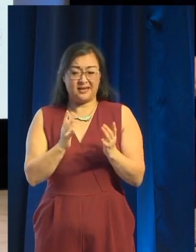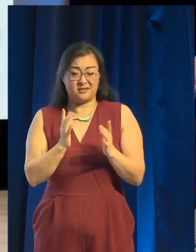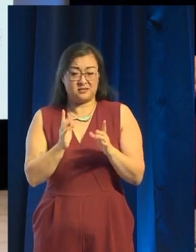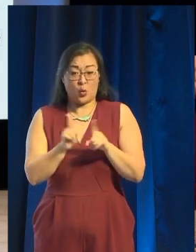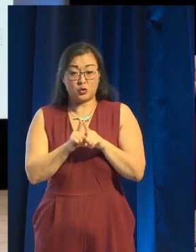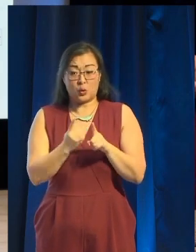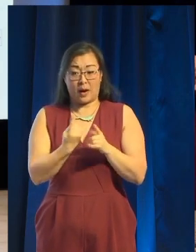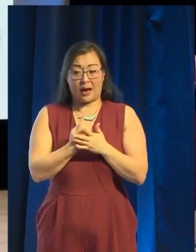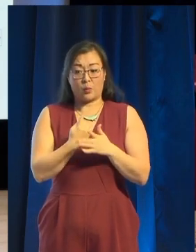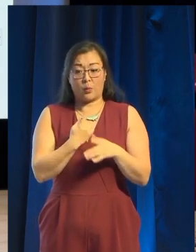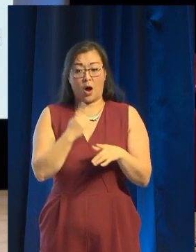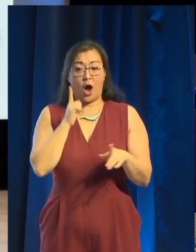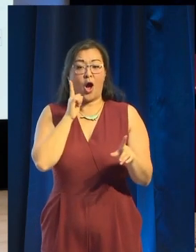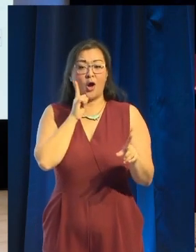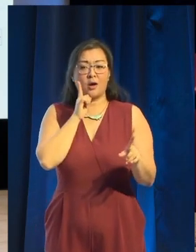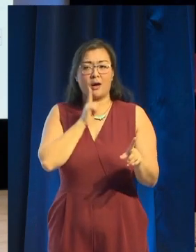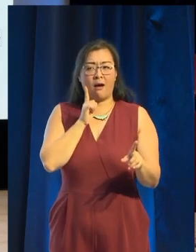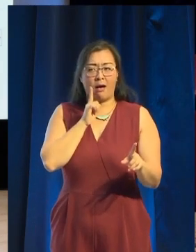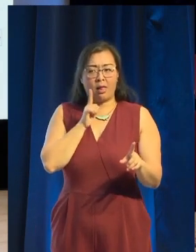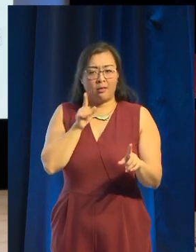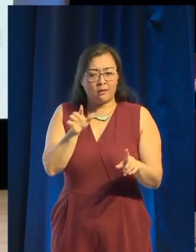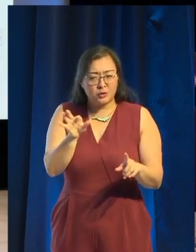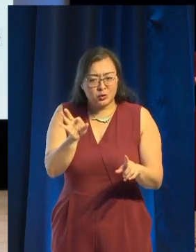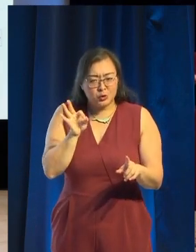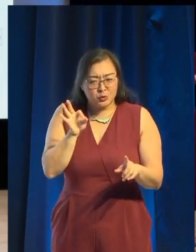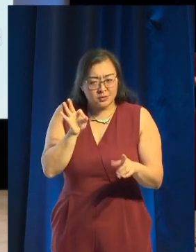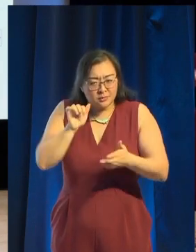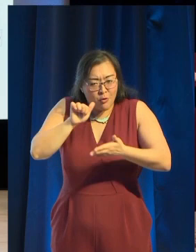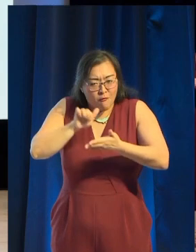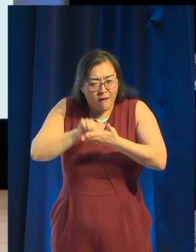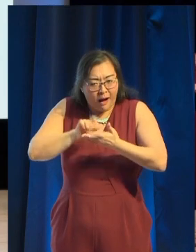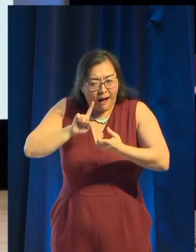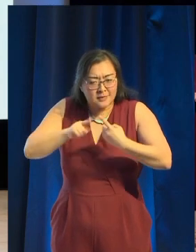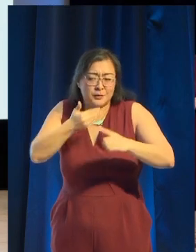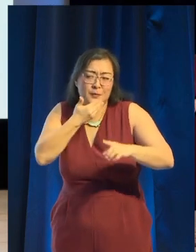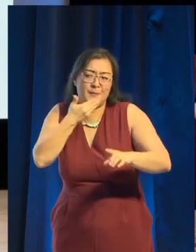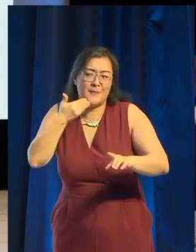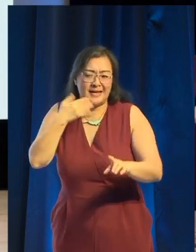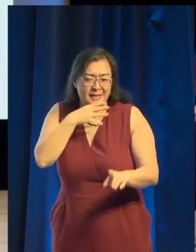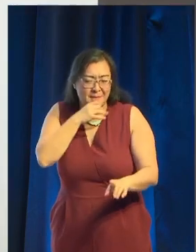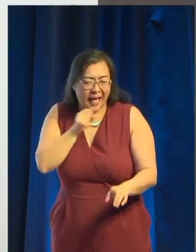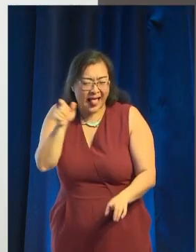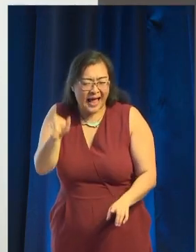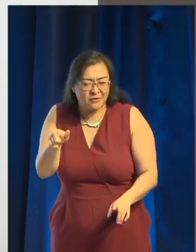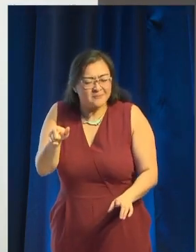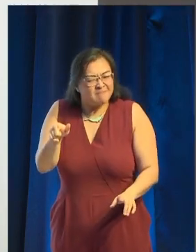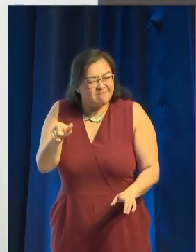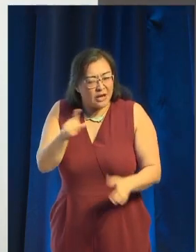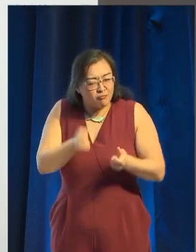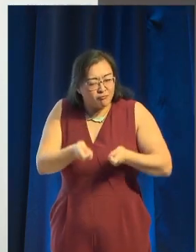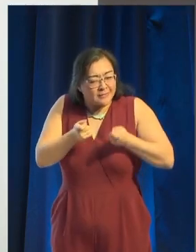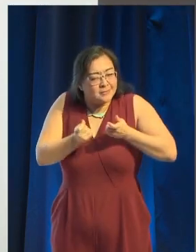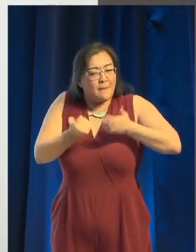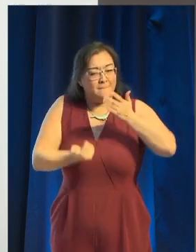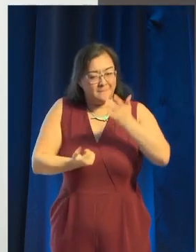answer to please a male character, this raises some issues. So my question is, how can